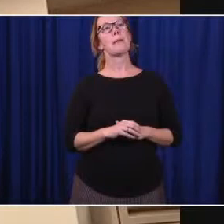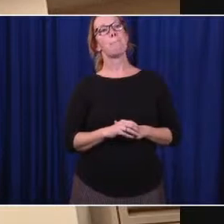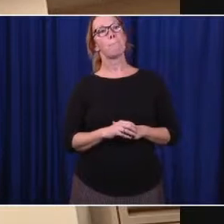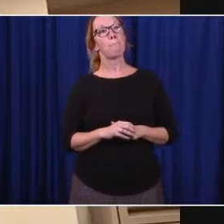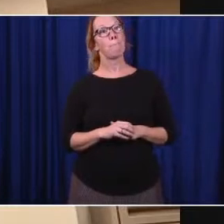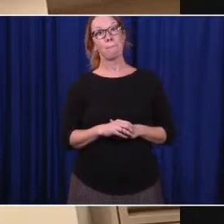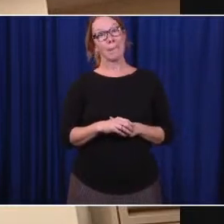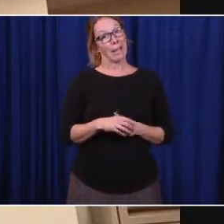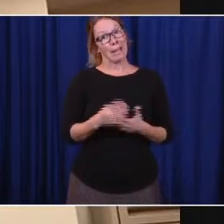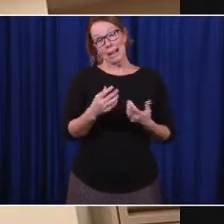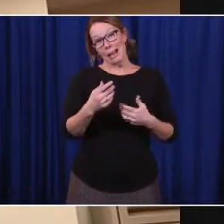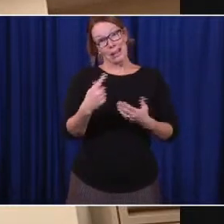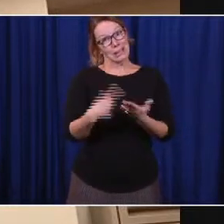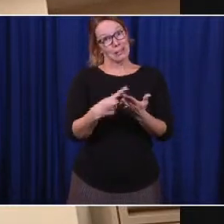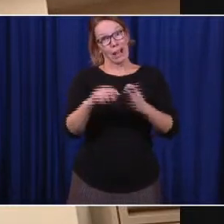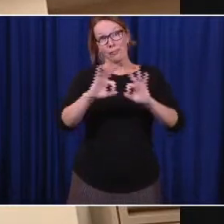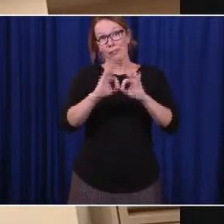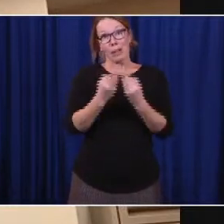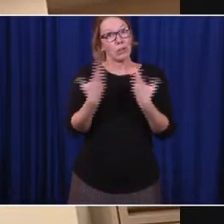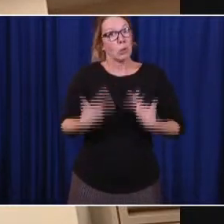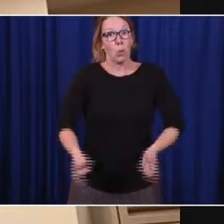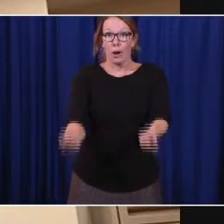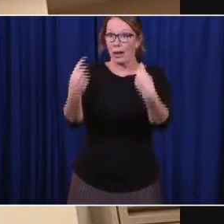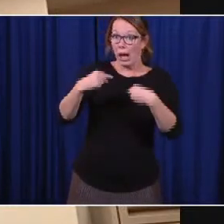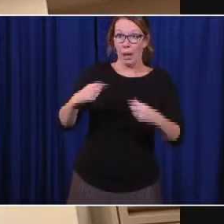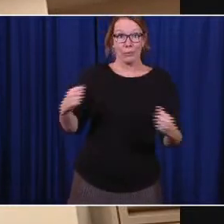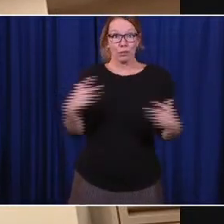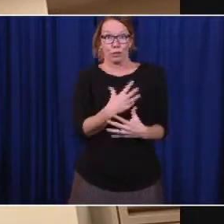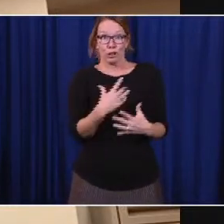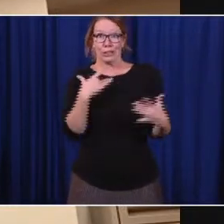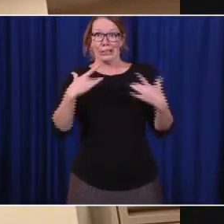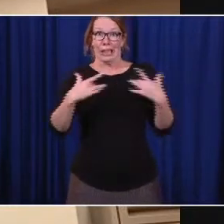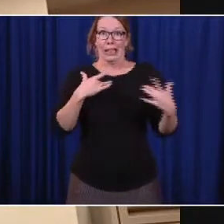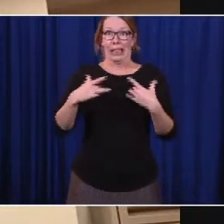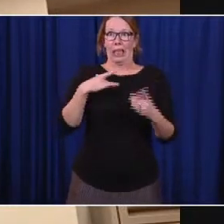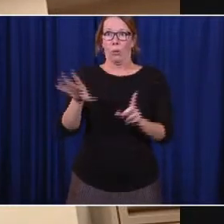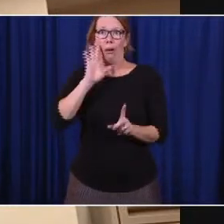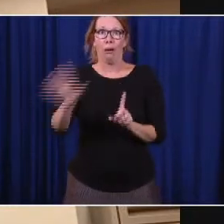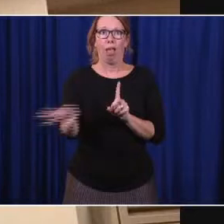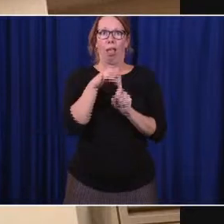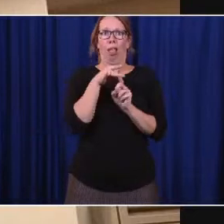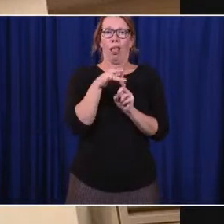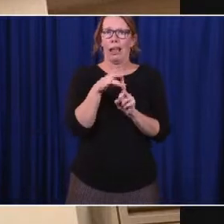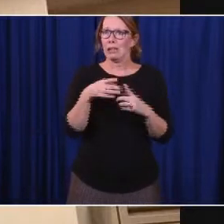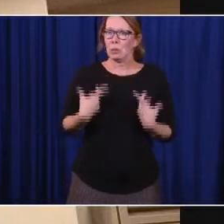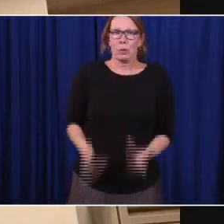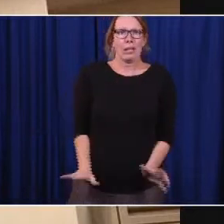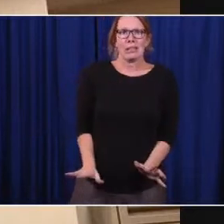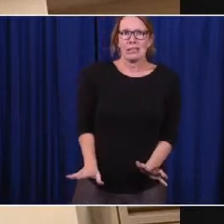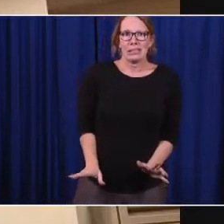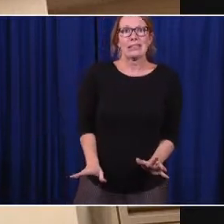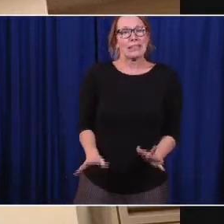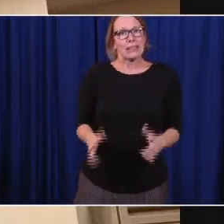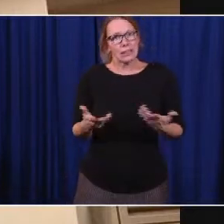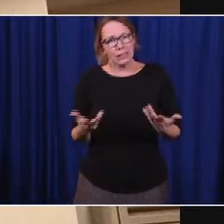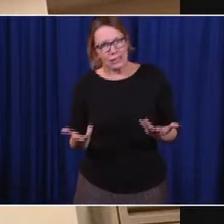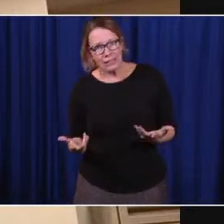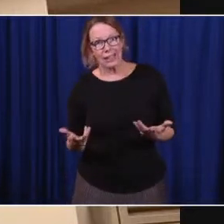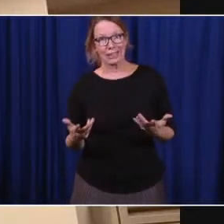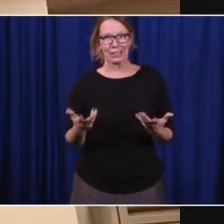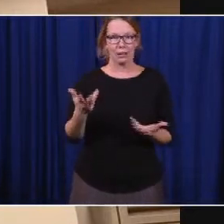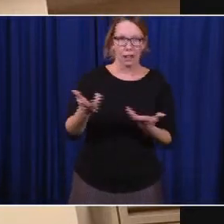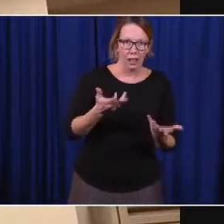families don't want to come in. They're too afraid. They're too afraid to come into the hospital. They're too afraid to be exposed to